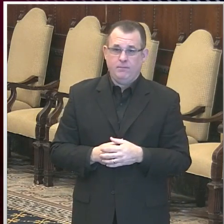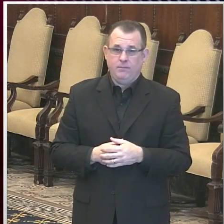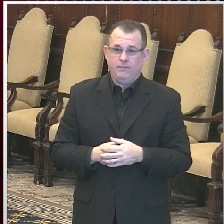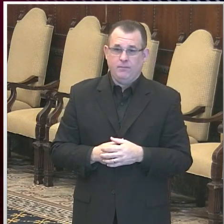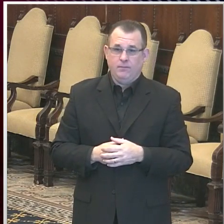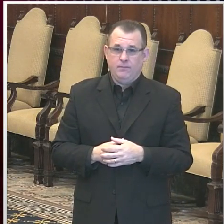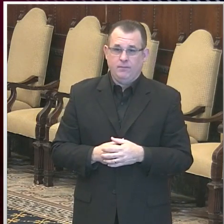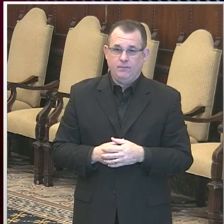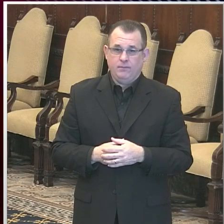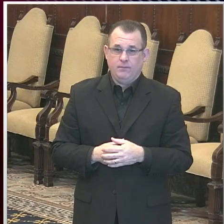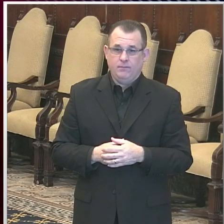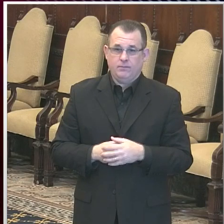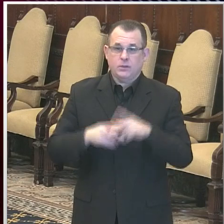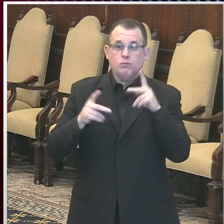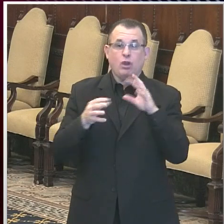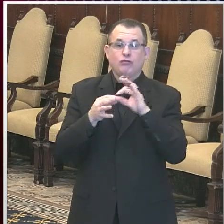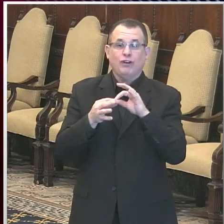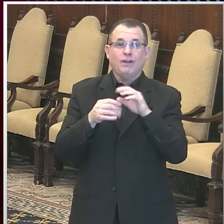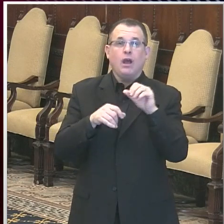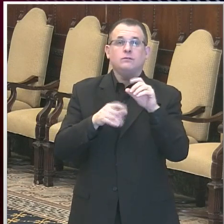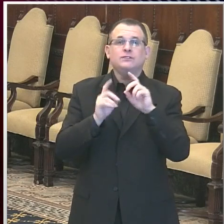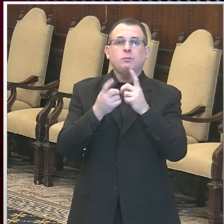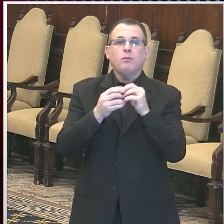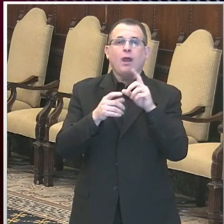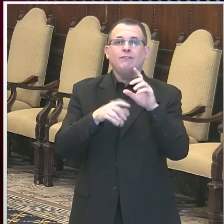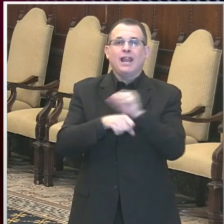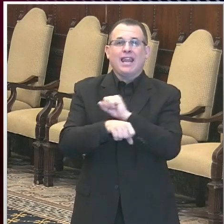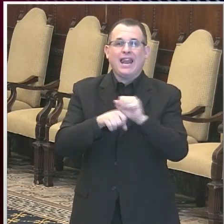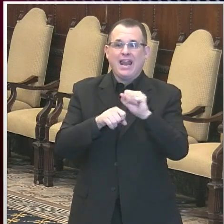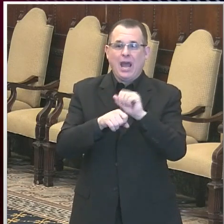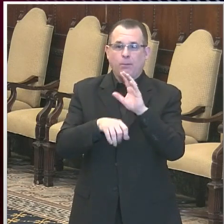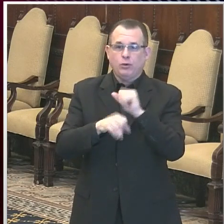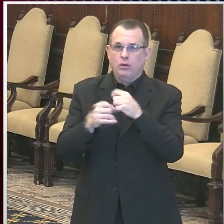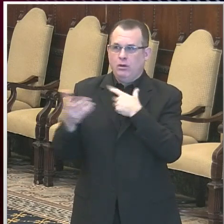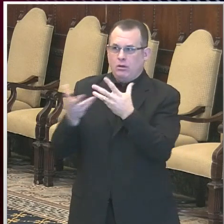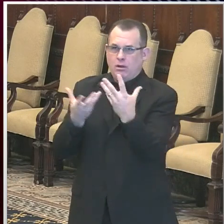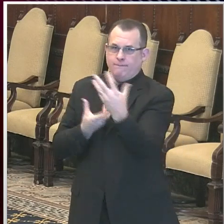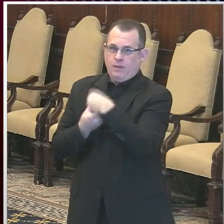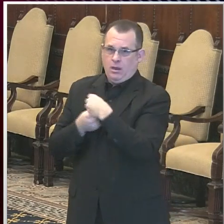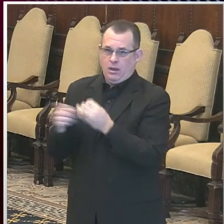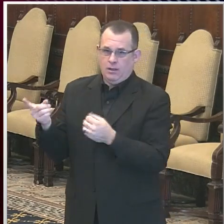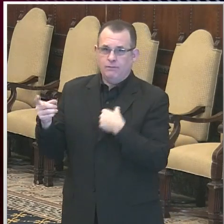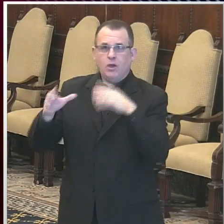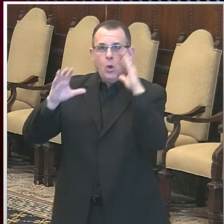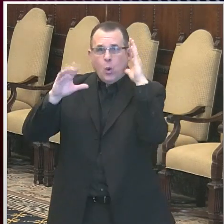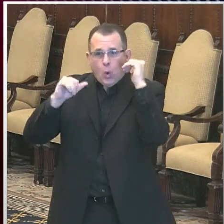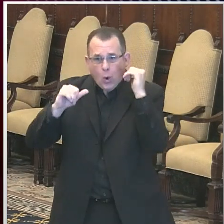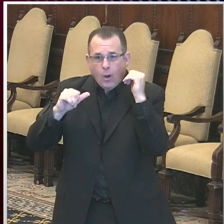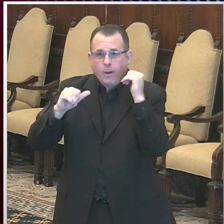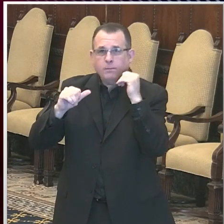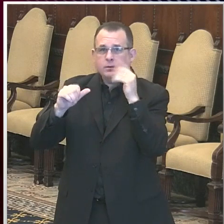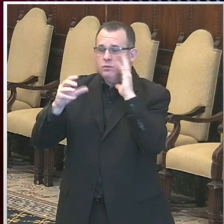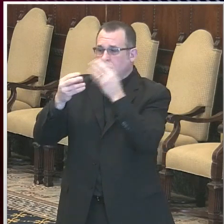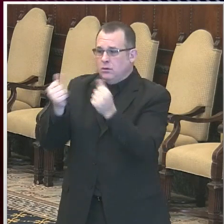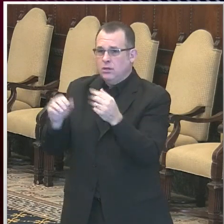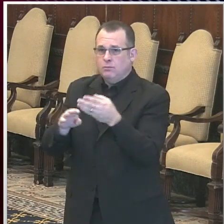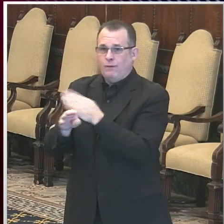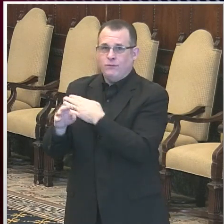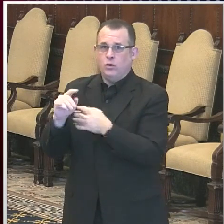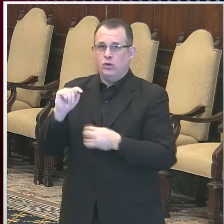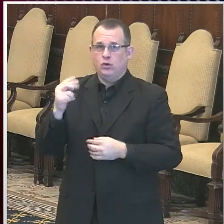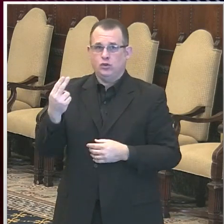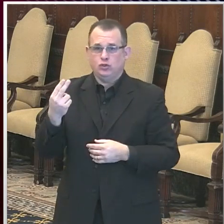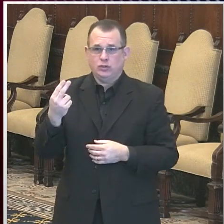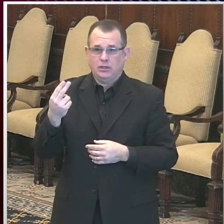is involved in the conversation, and he's hopeful that something could be worked out before then. And Brian, if you have anything else to add,